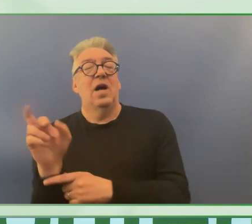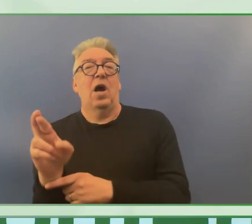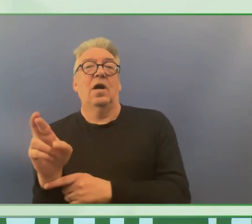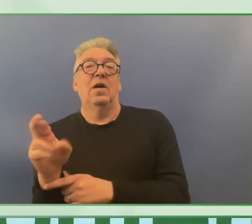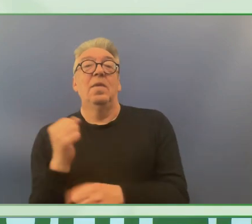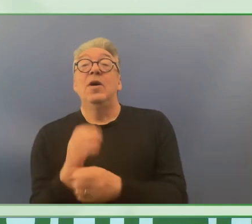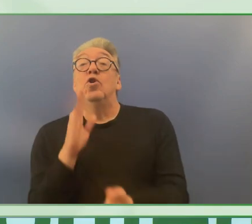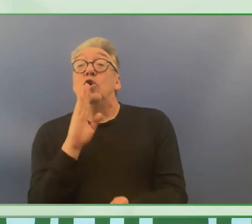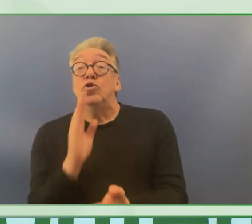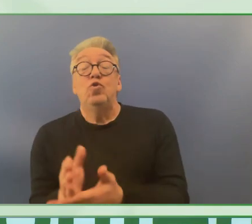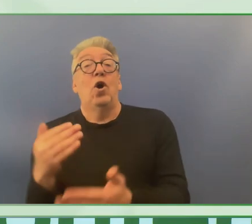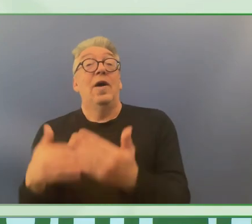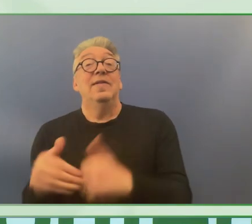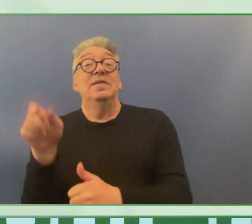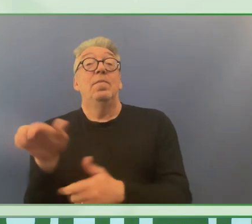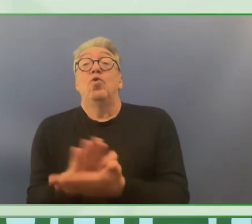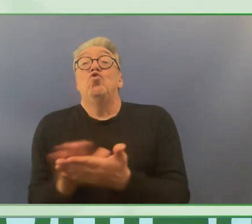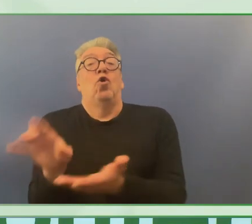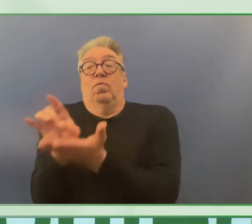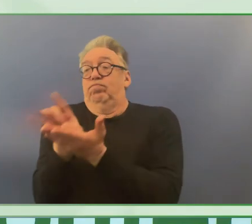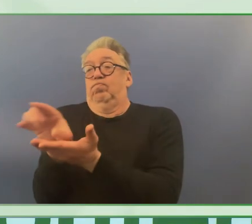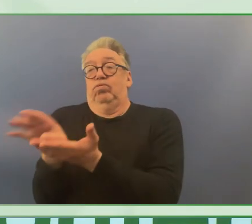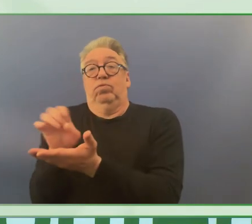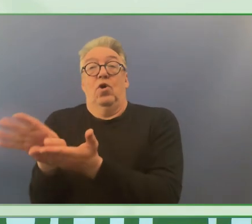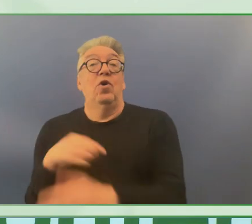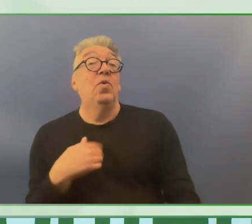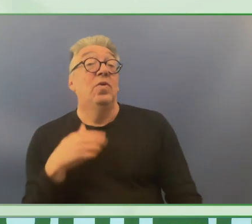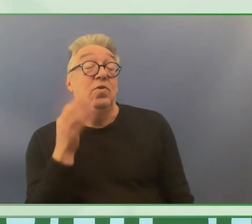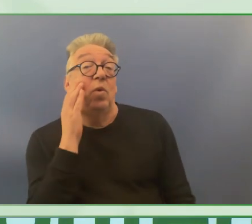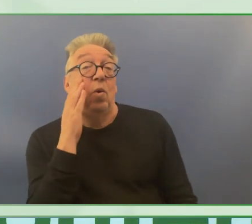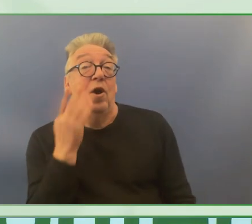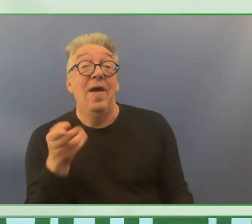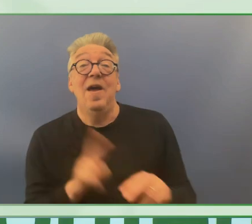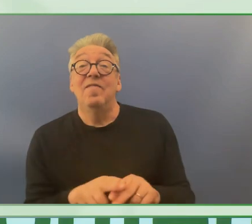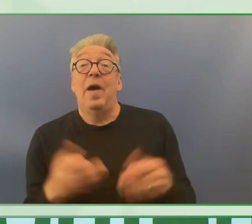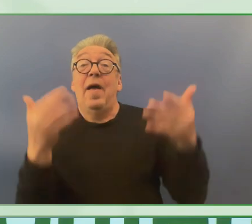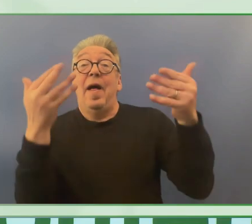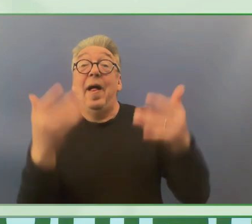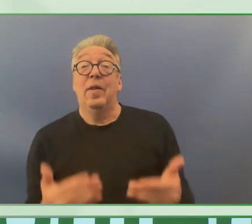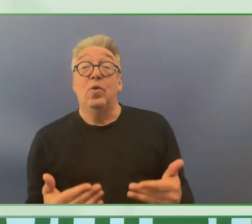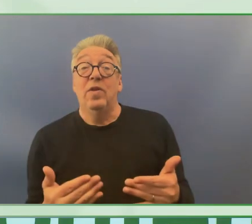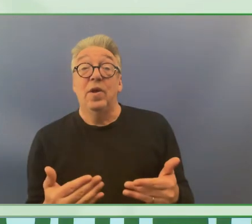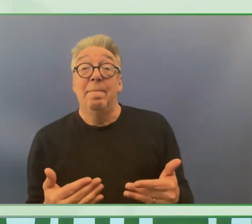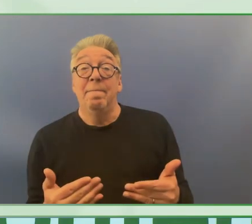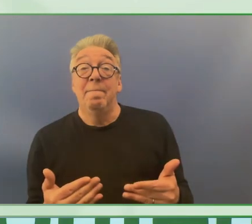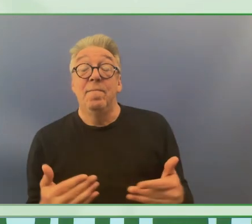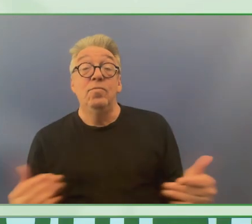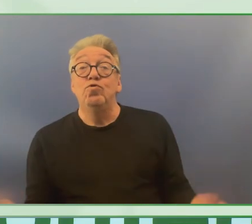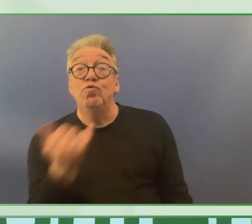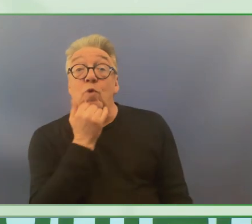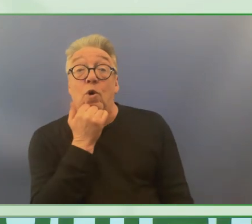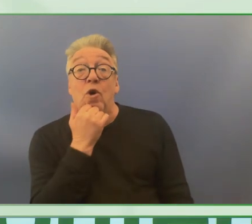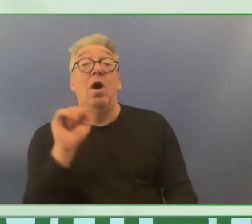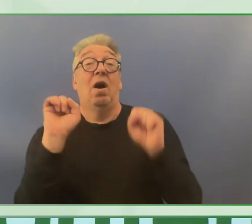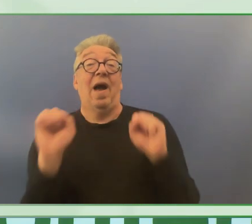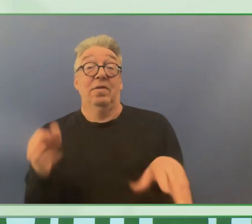are not left behind. Because we know when the algorithm is wrong, that can absolutely happen. So having regulation